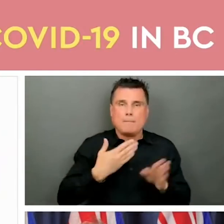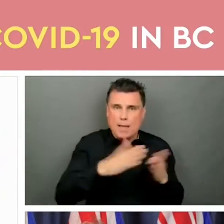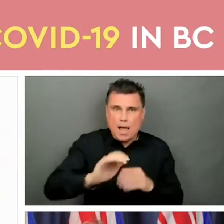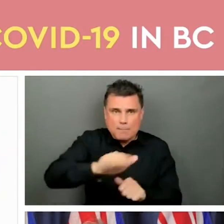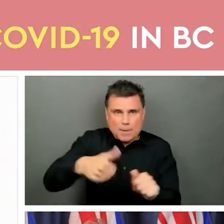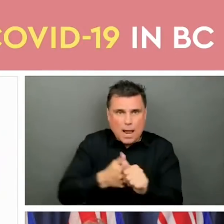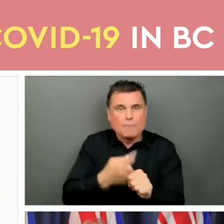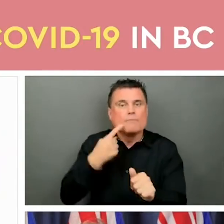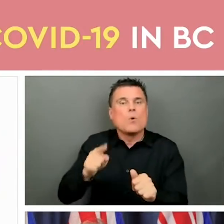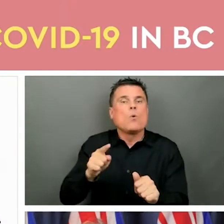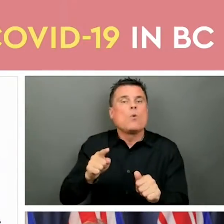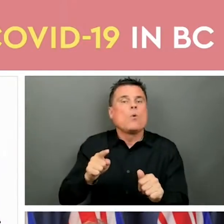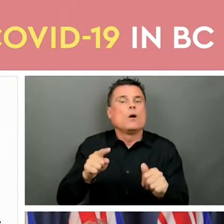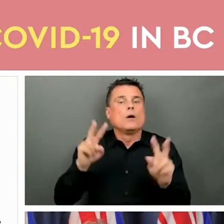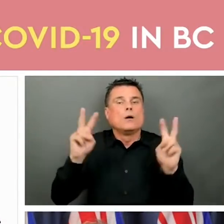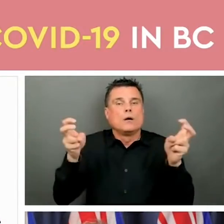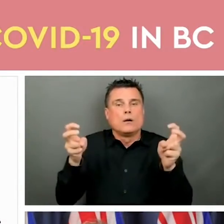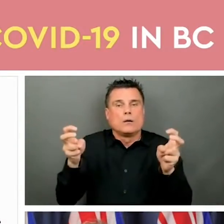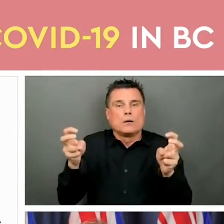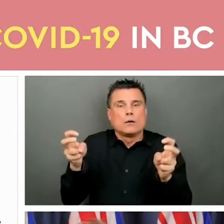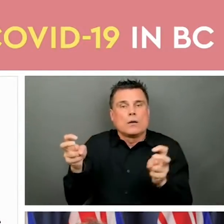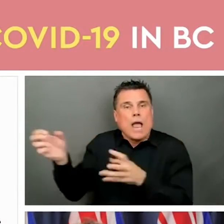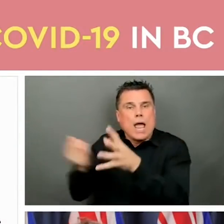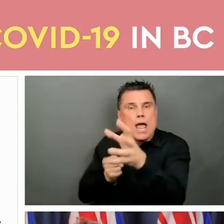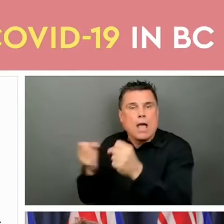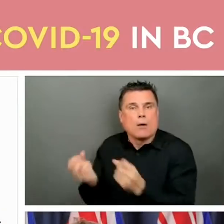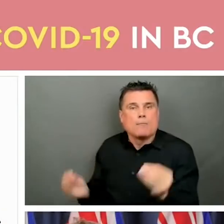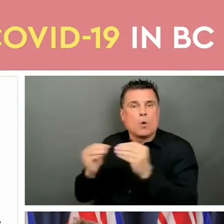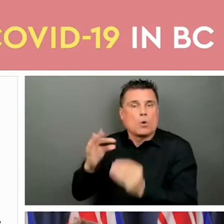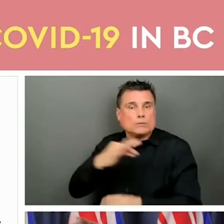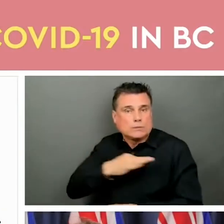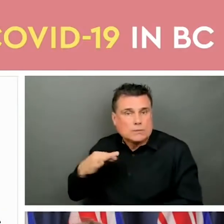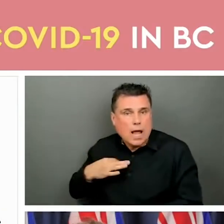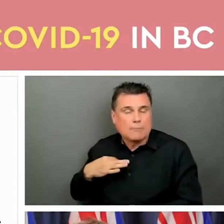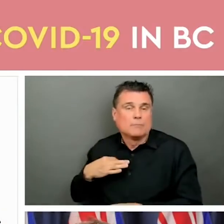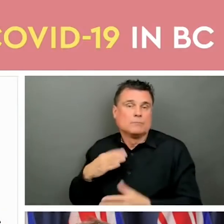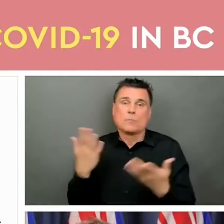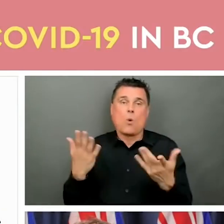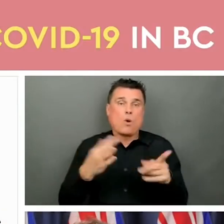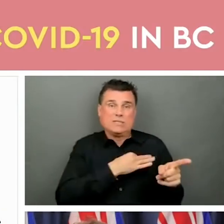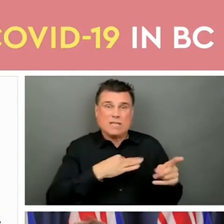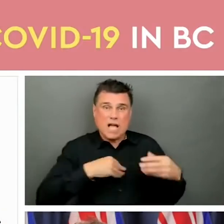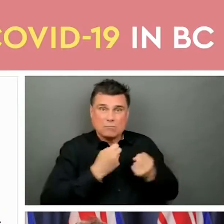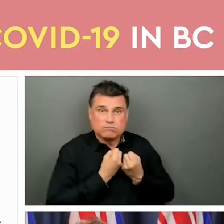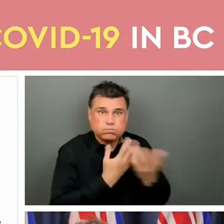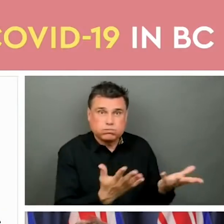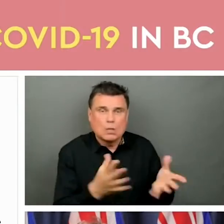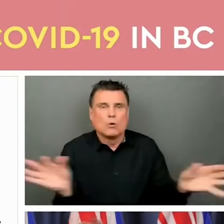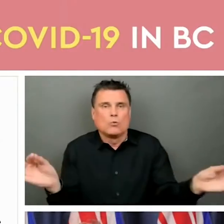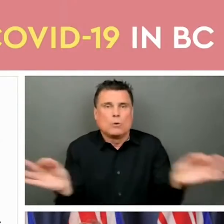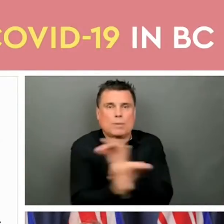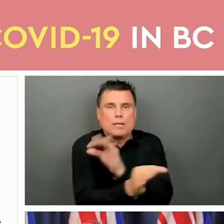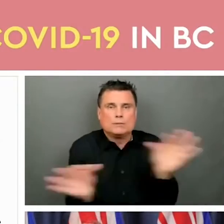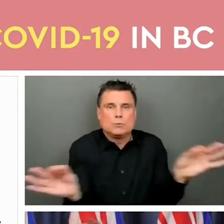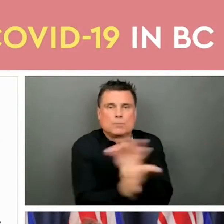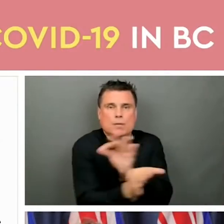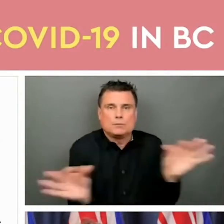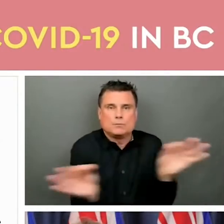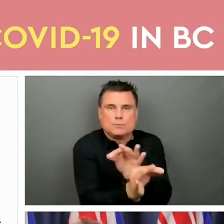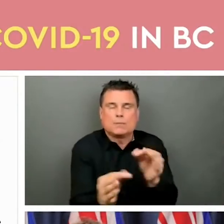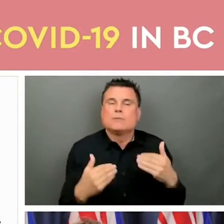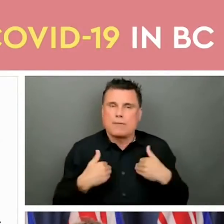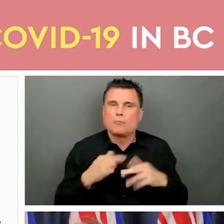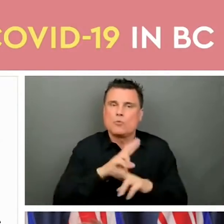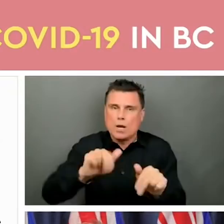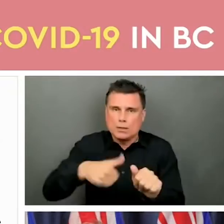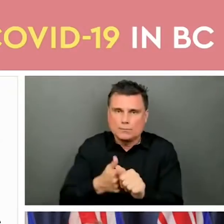and to deal with the pressures of COVID-19 admissions. On the next page, you see our overall occupancy. These are numbers that you'll